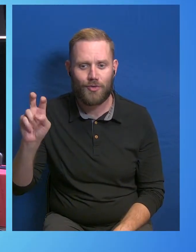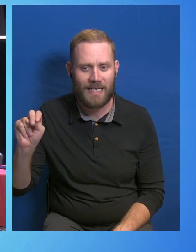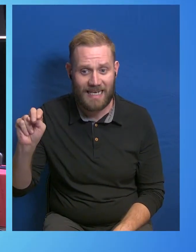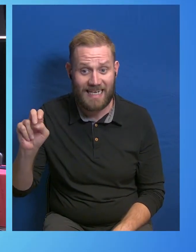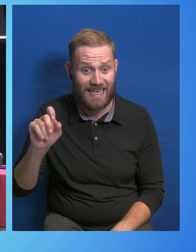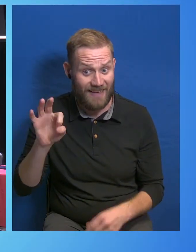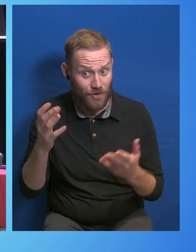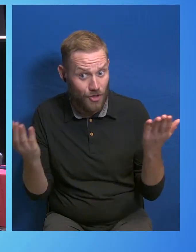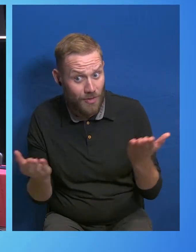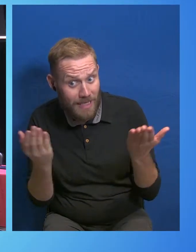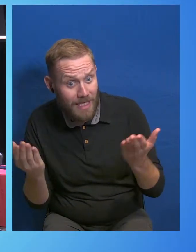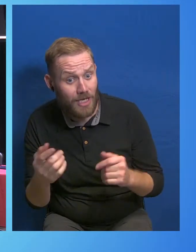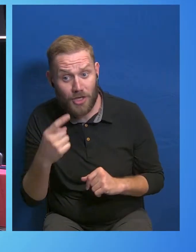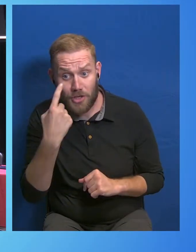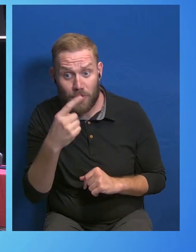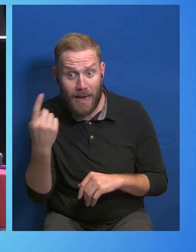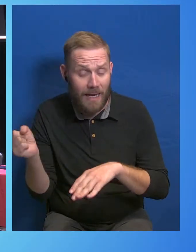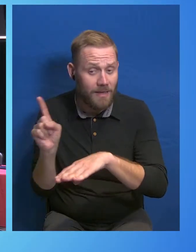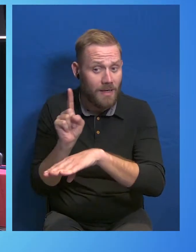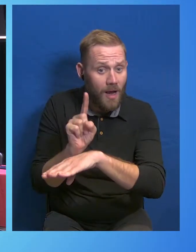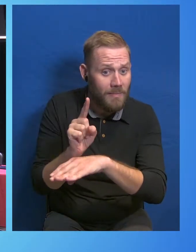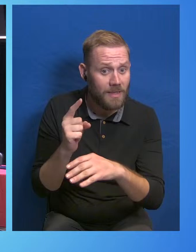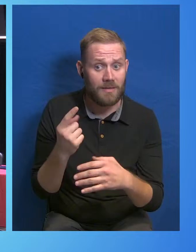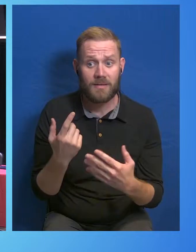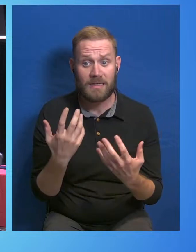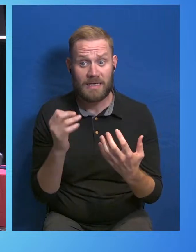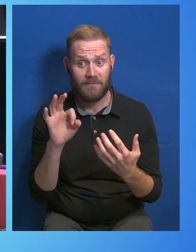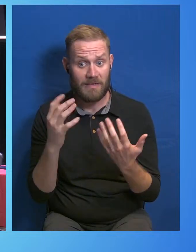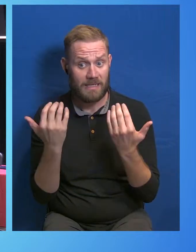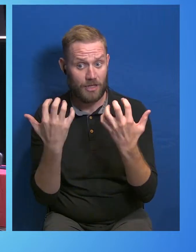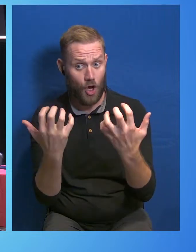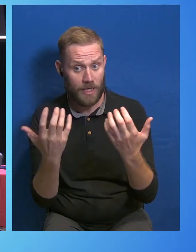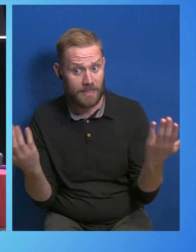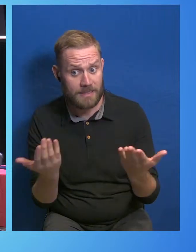If you're present, would you like to come up and make your comment to us?